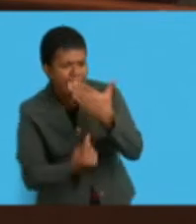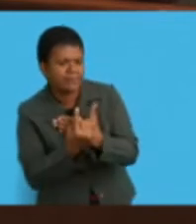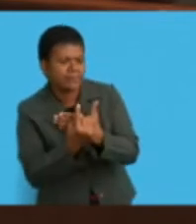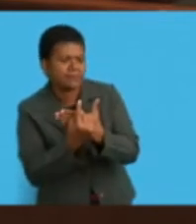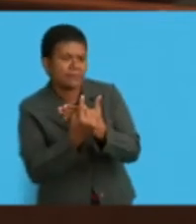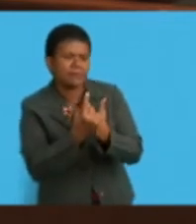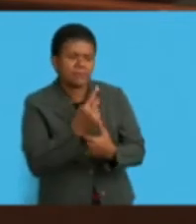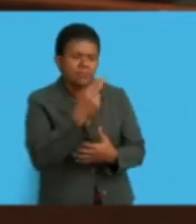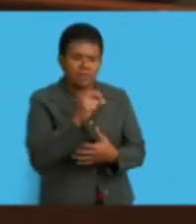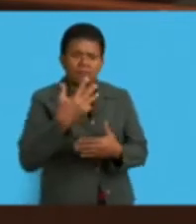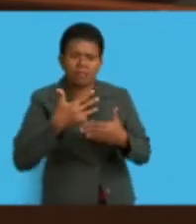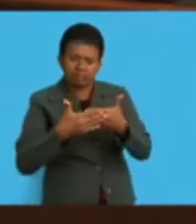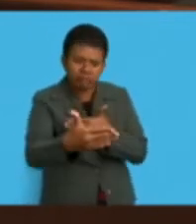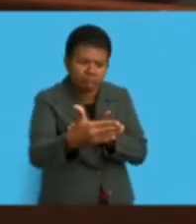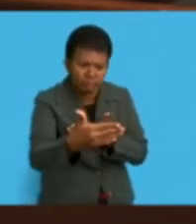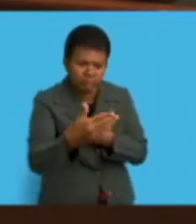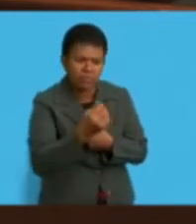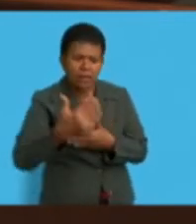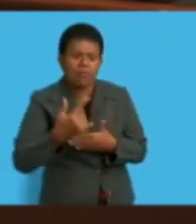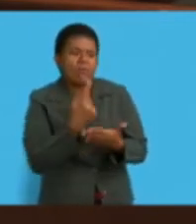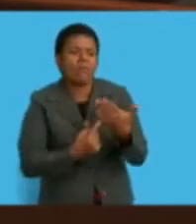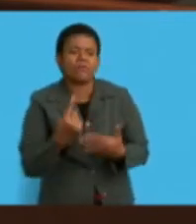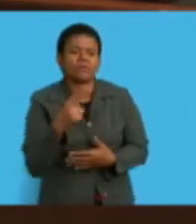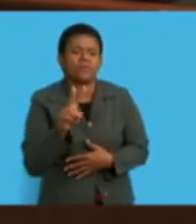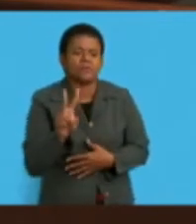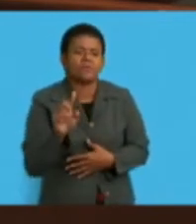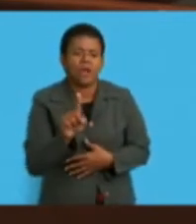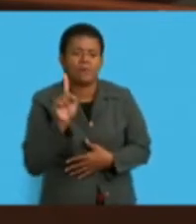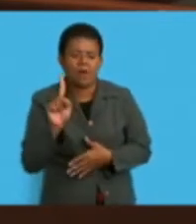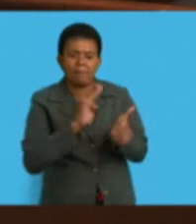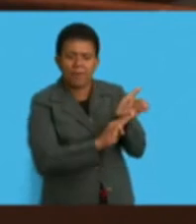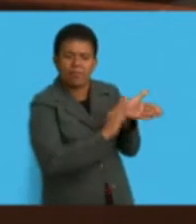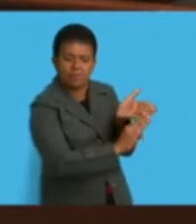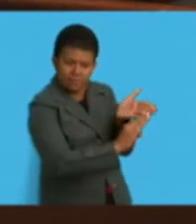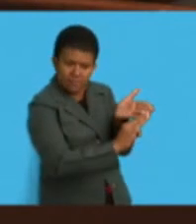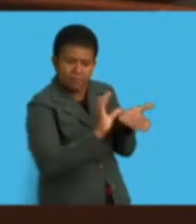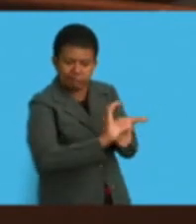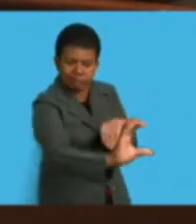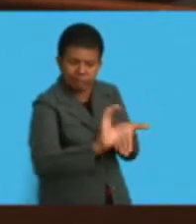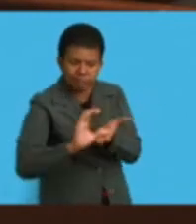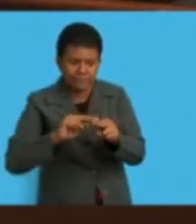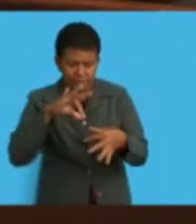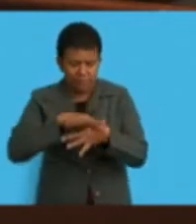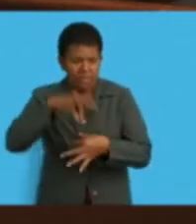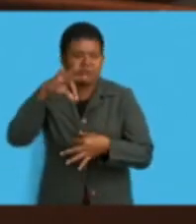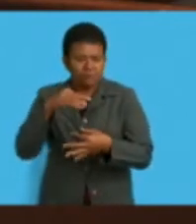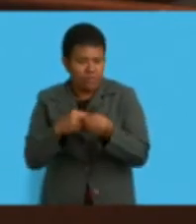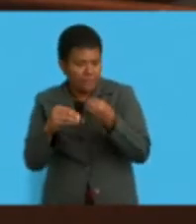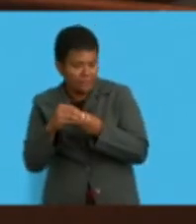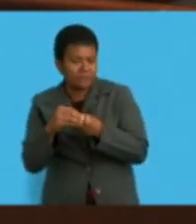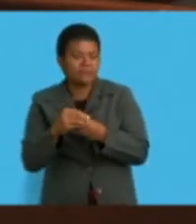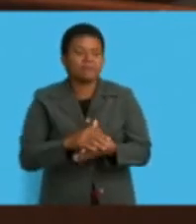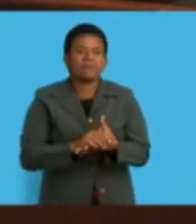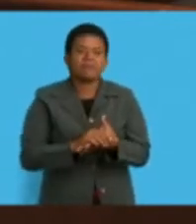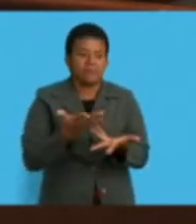year, only $22.1 million will be allocated to the Fijian Elections Office to prepare for the elections. The balance of